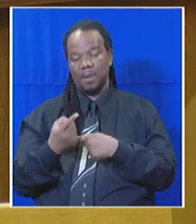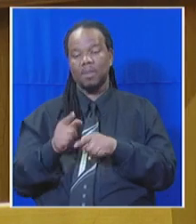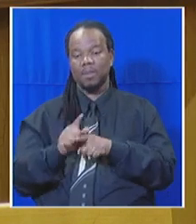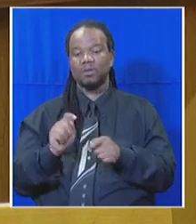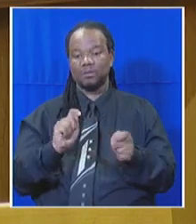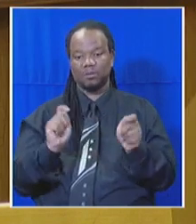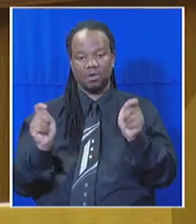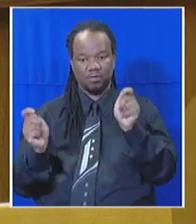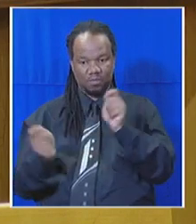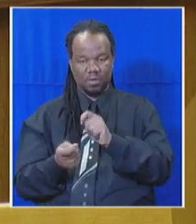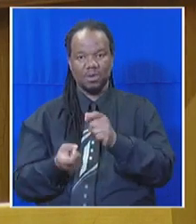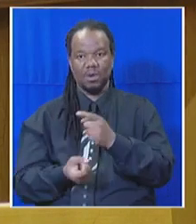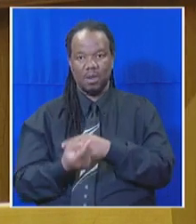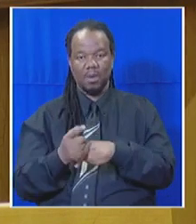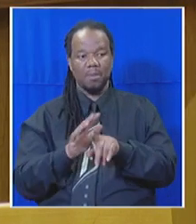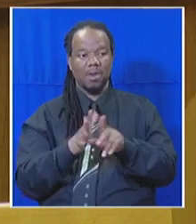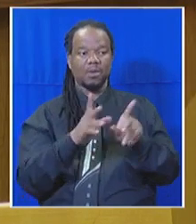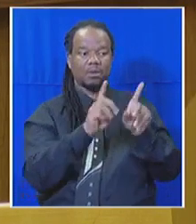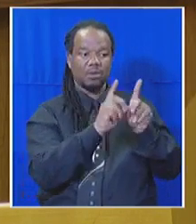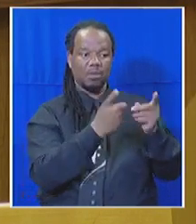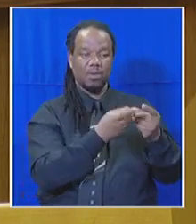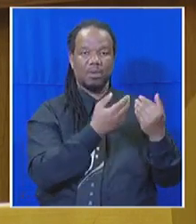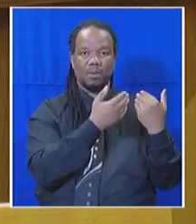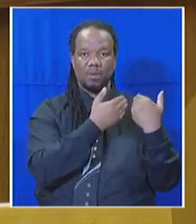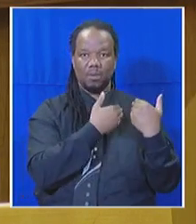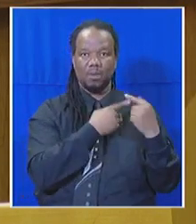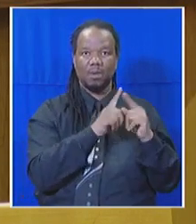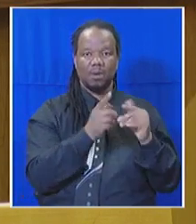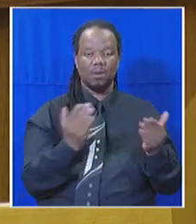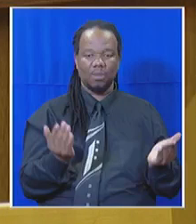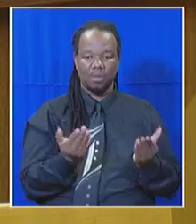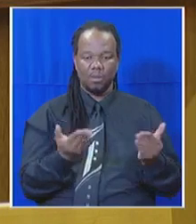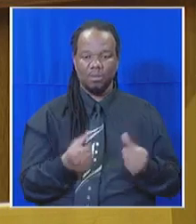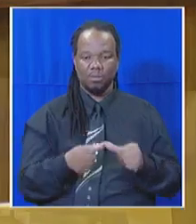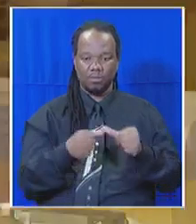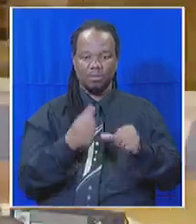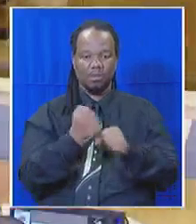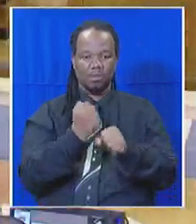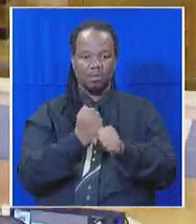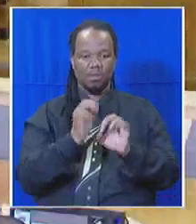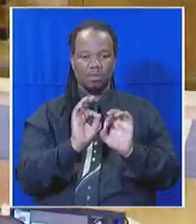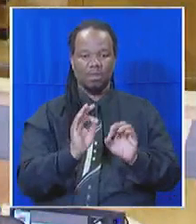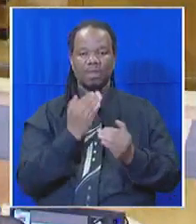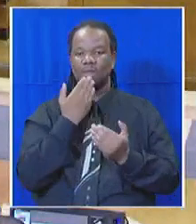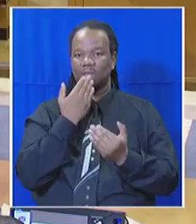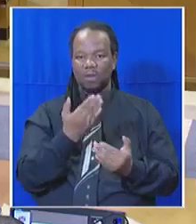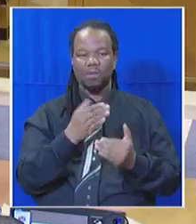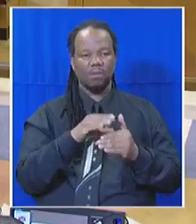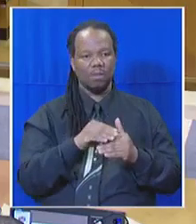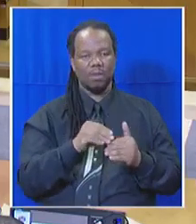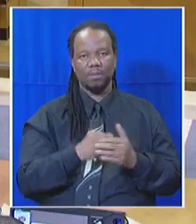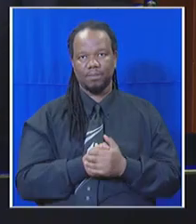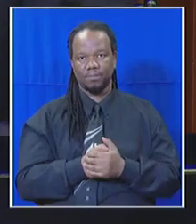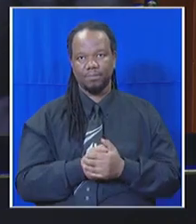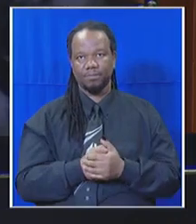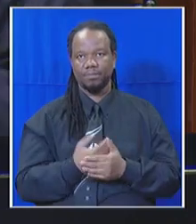led by the ministry, and would like to encourage them to continue the good work. Thank you. Thank you, Honourable Member.